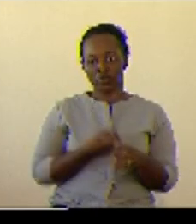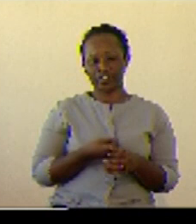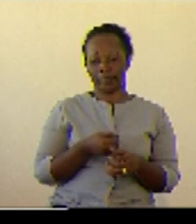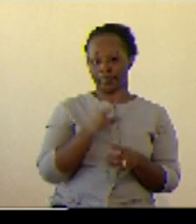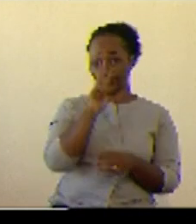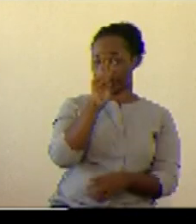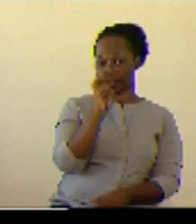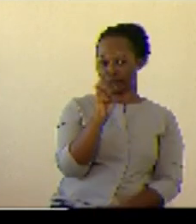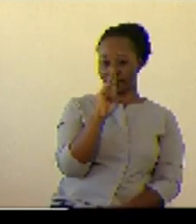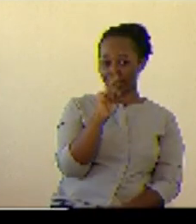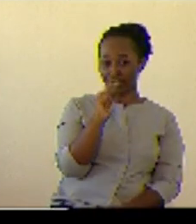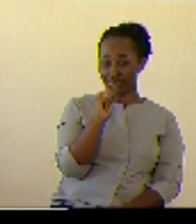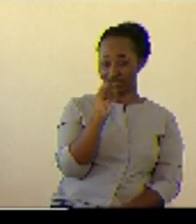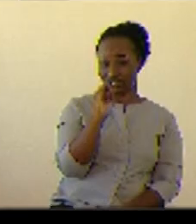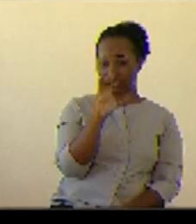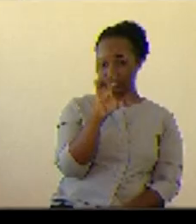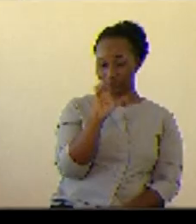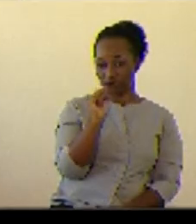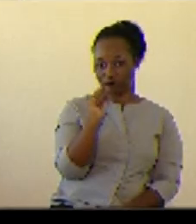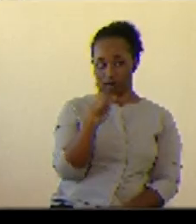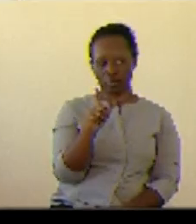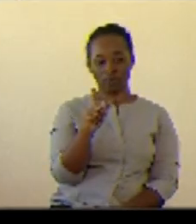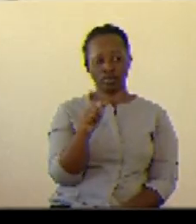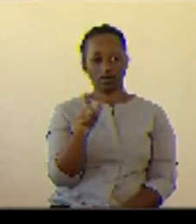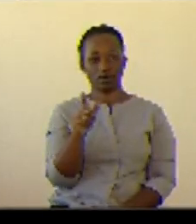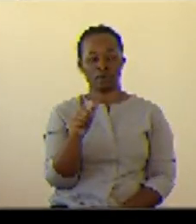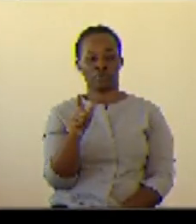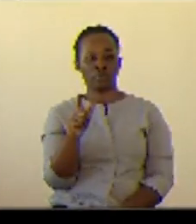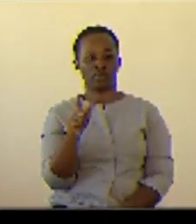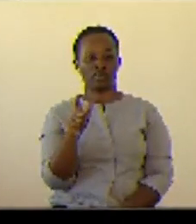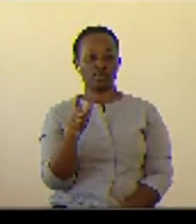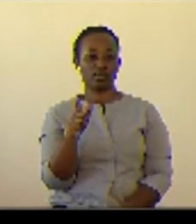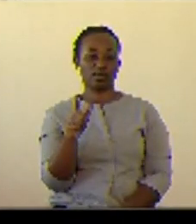where farms at different stages of production merge or join. They integrate.